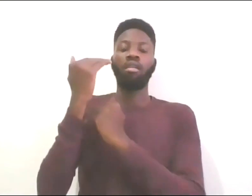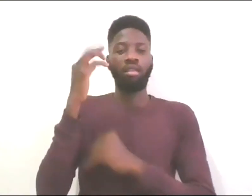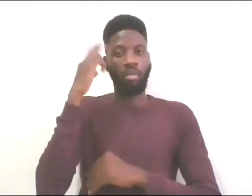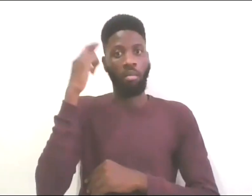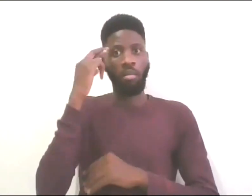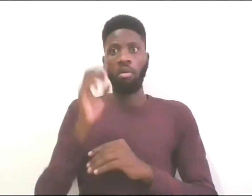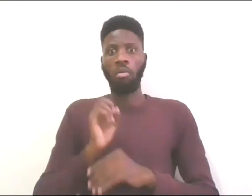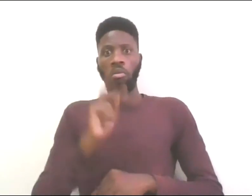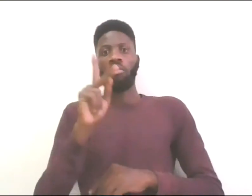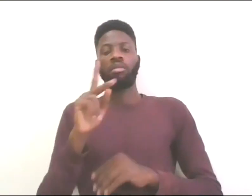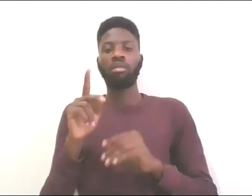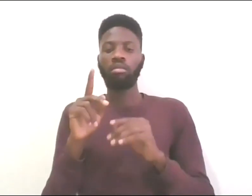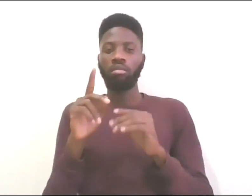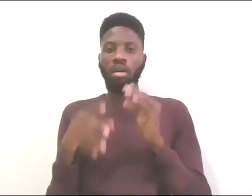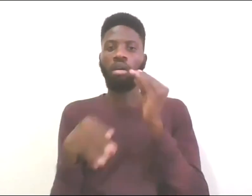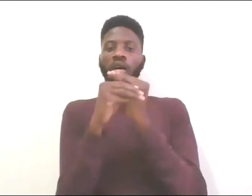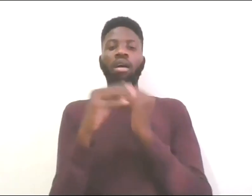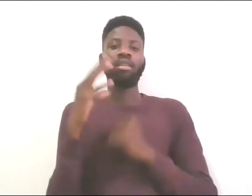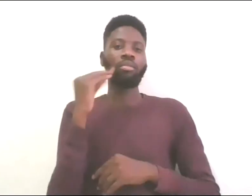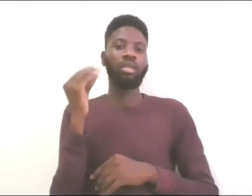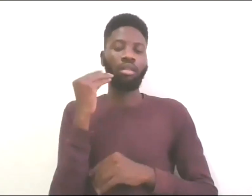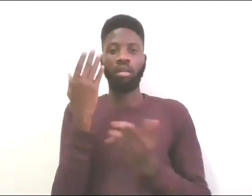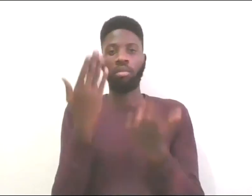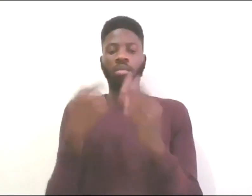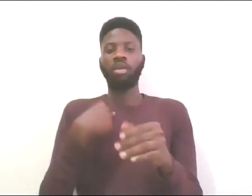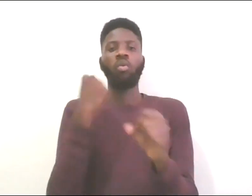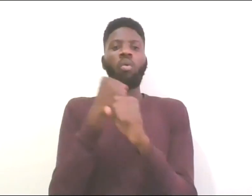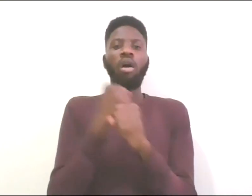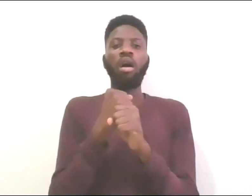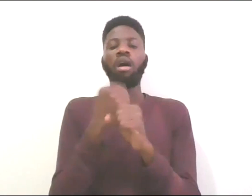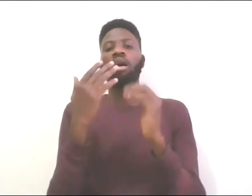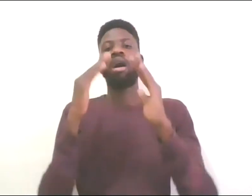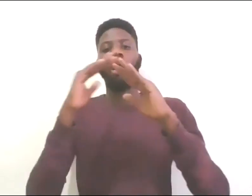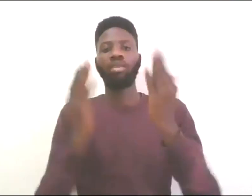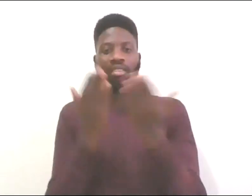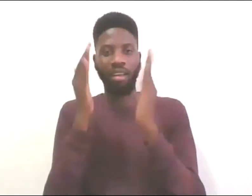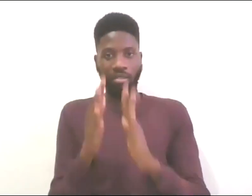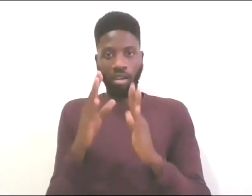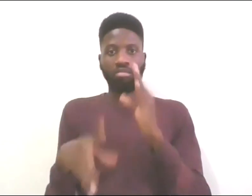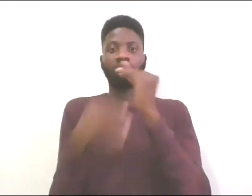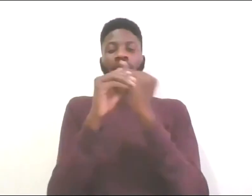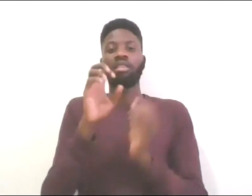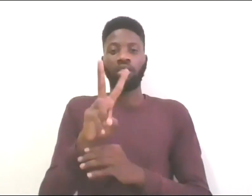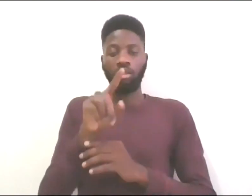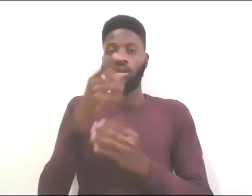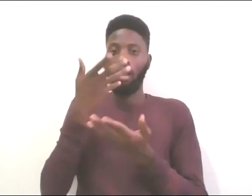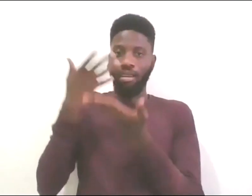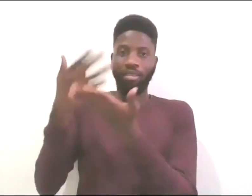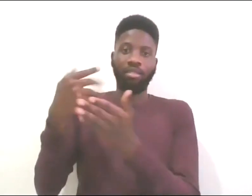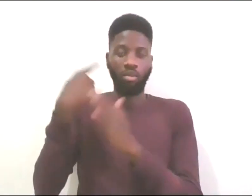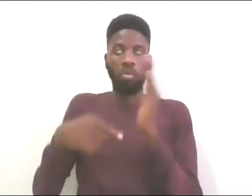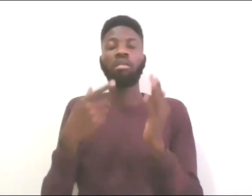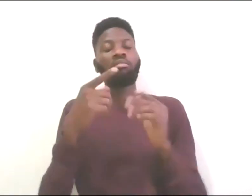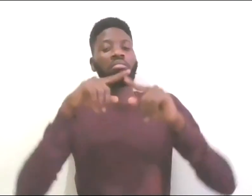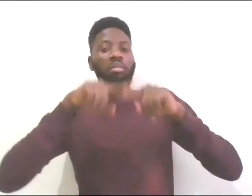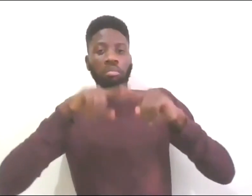to put the experience of being a domestic help in the CV. And you answered that it